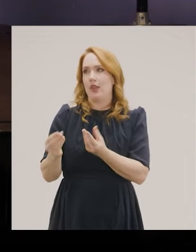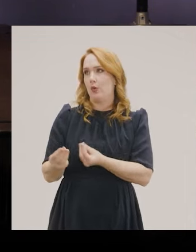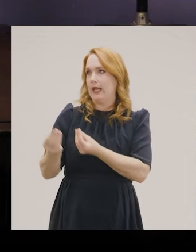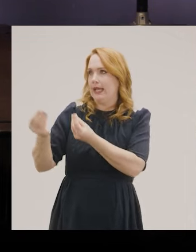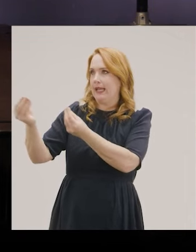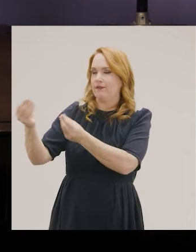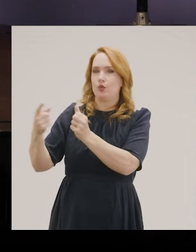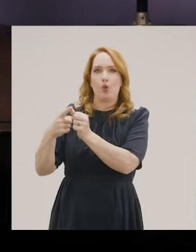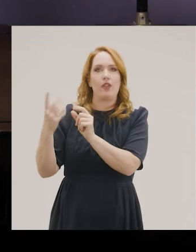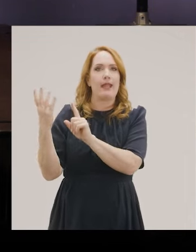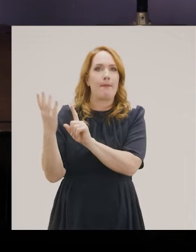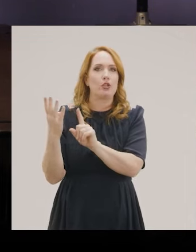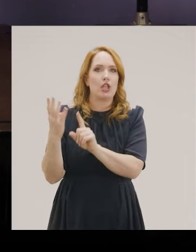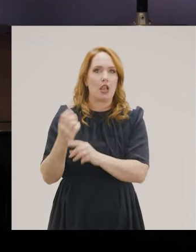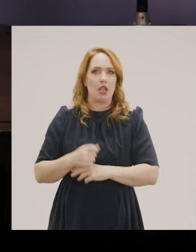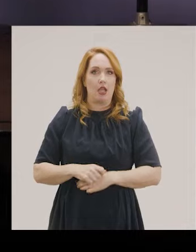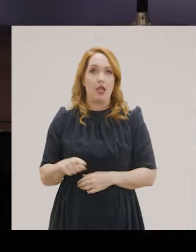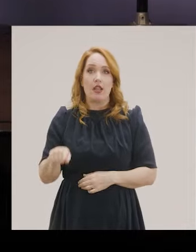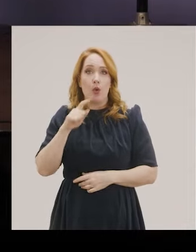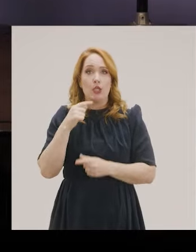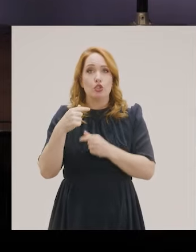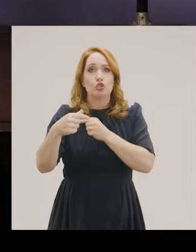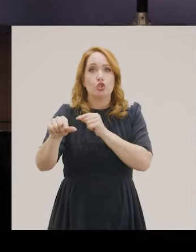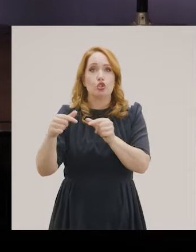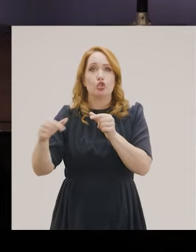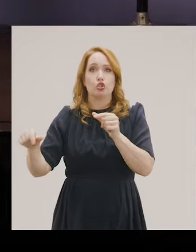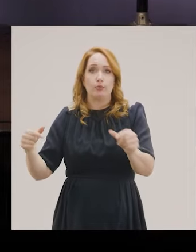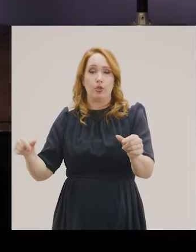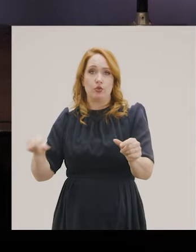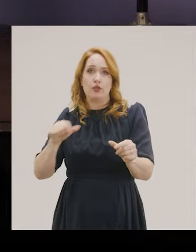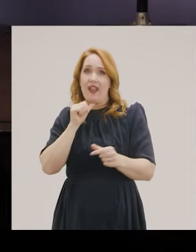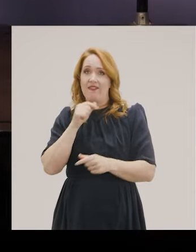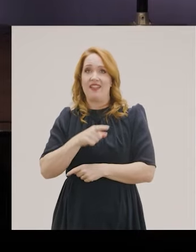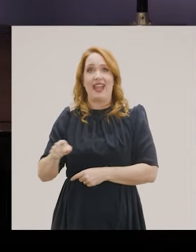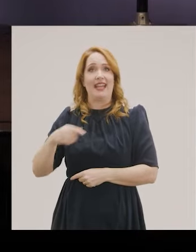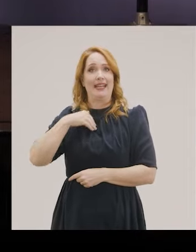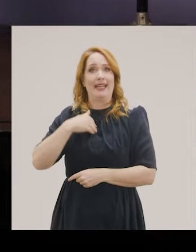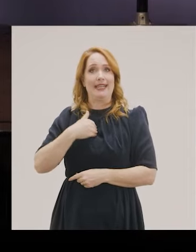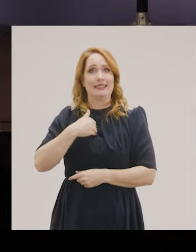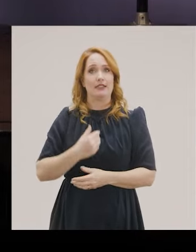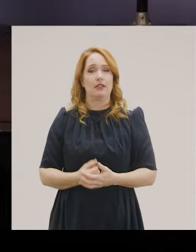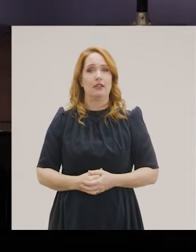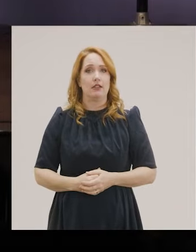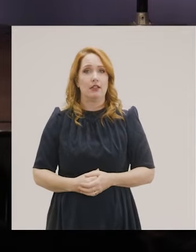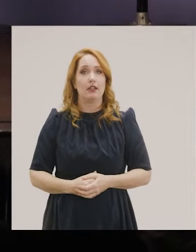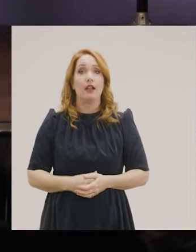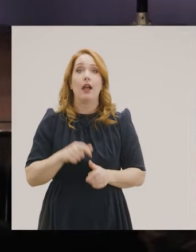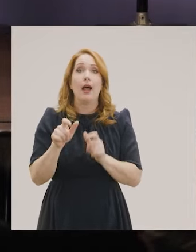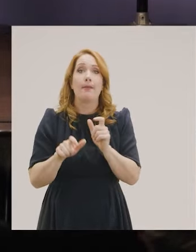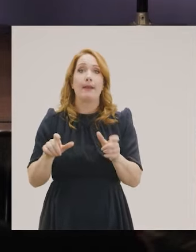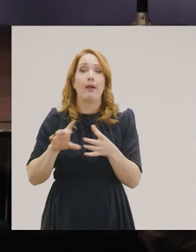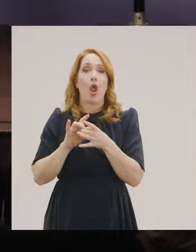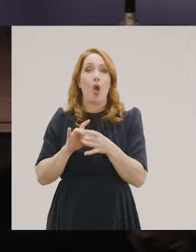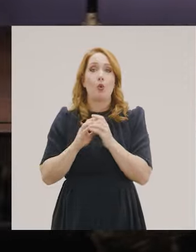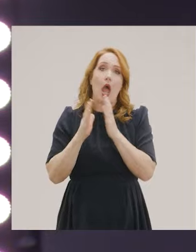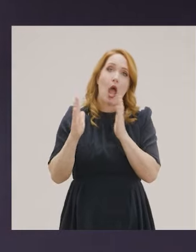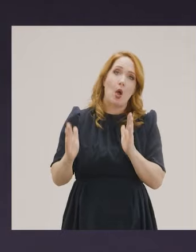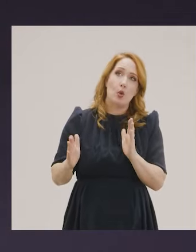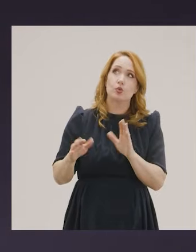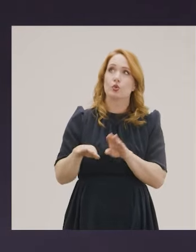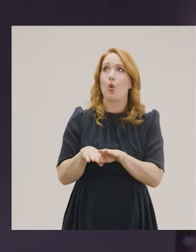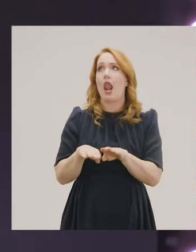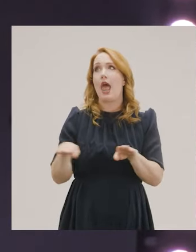put it at the apostles' feet and it was distributed to anyone as he had need. See, people